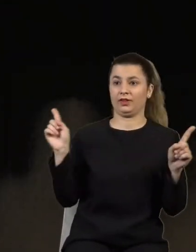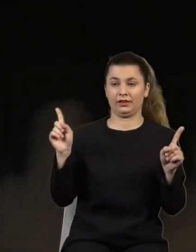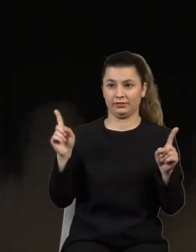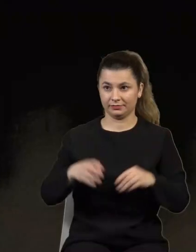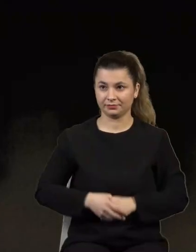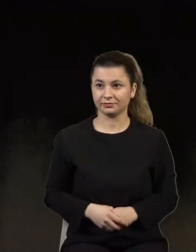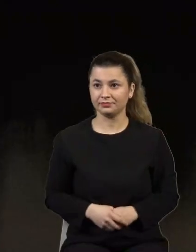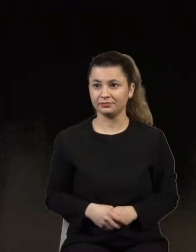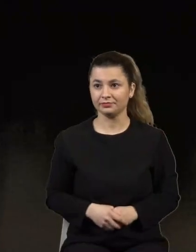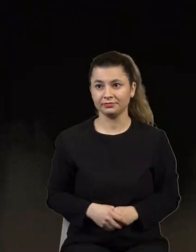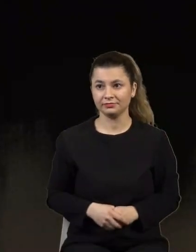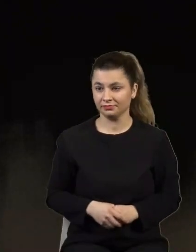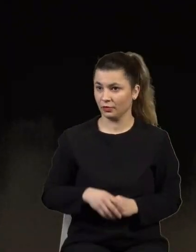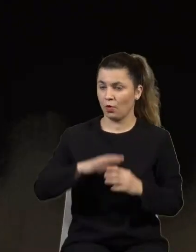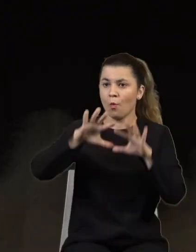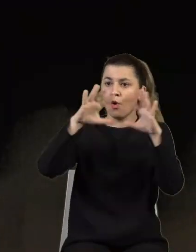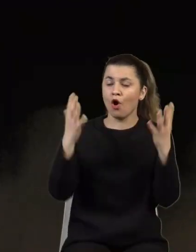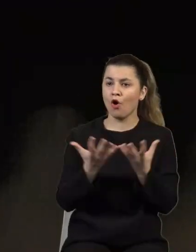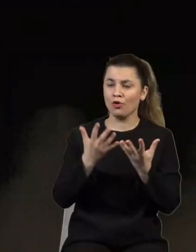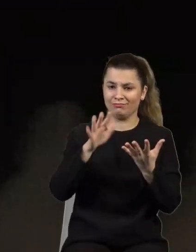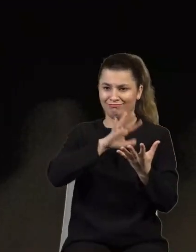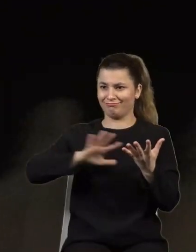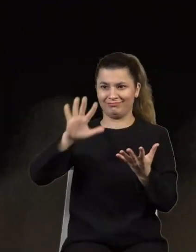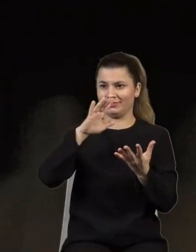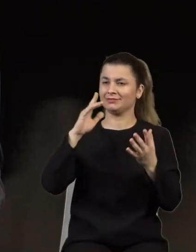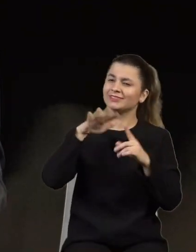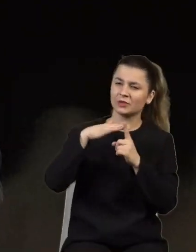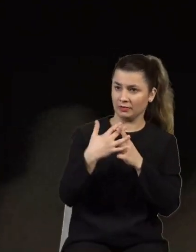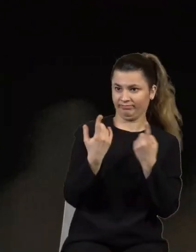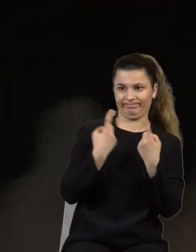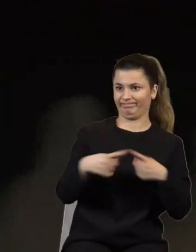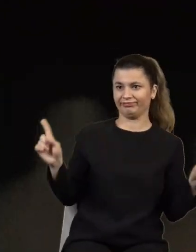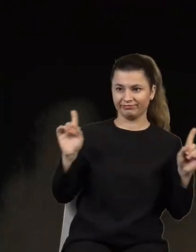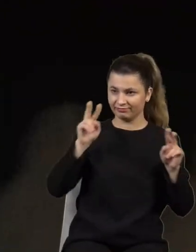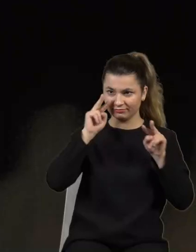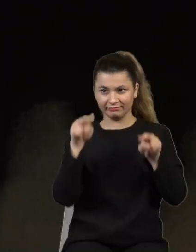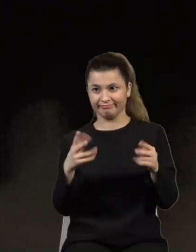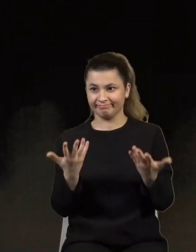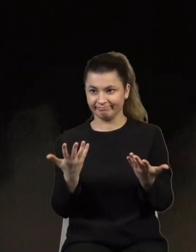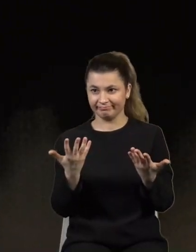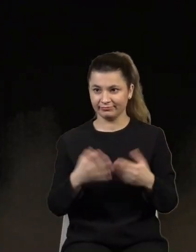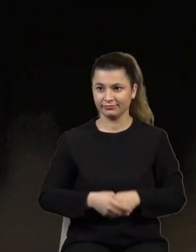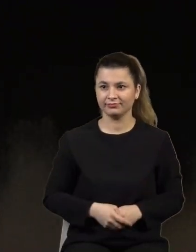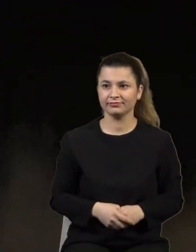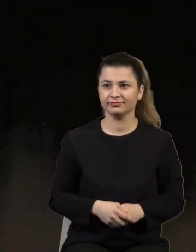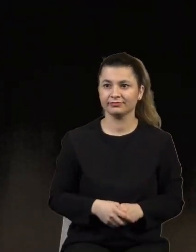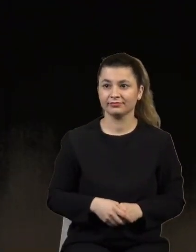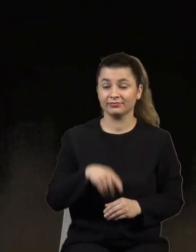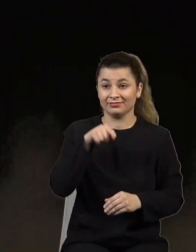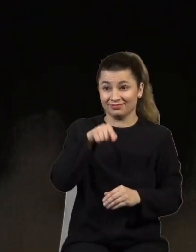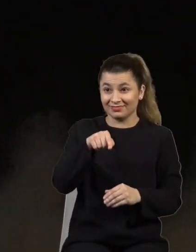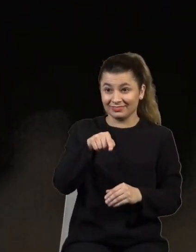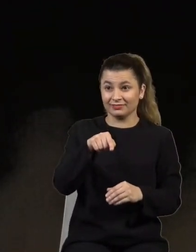situation, completely different challenges, not only for the defense sector, not